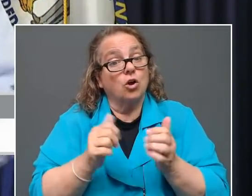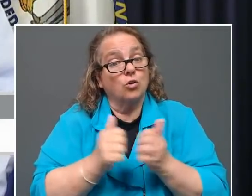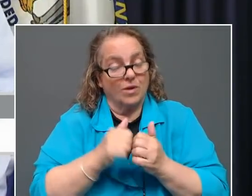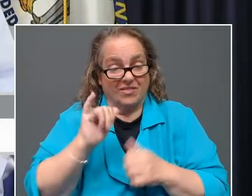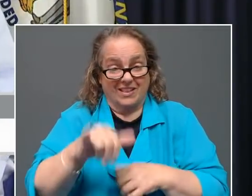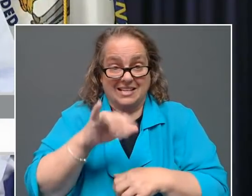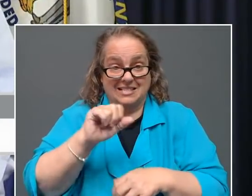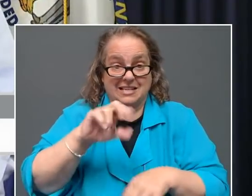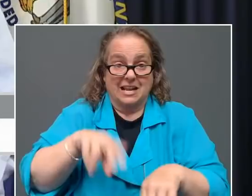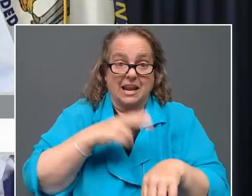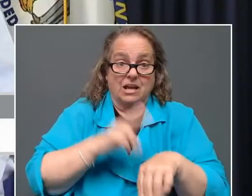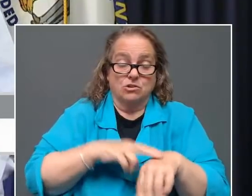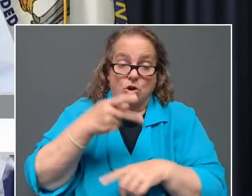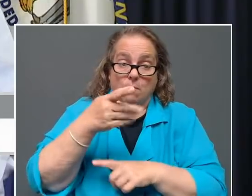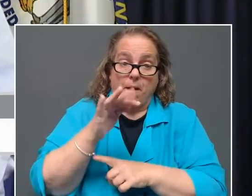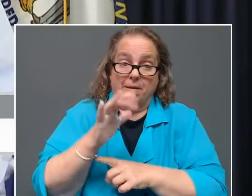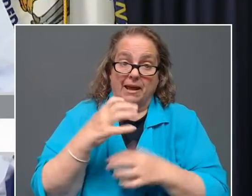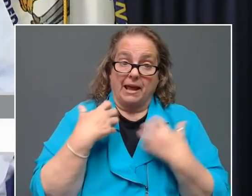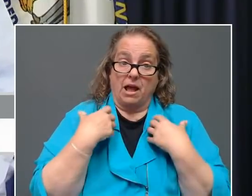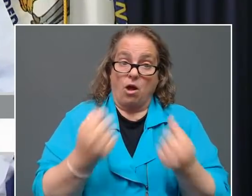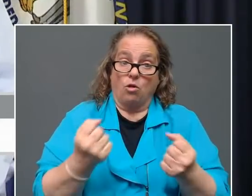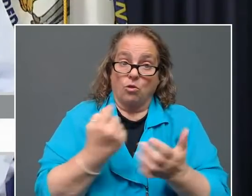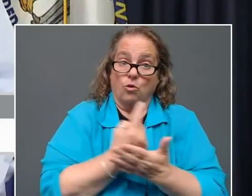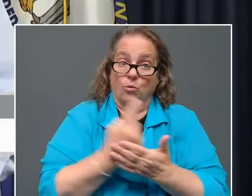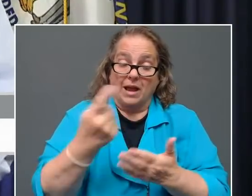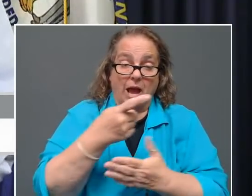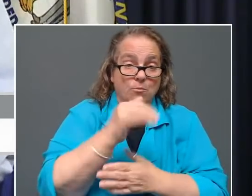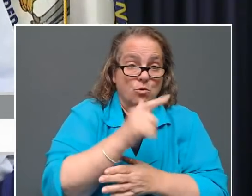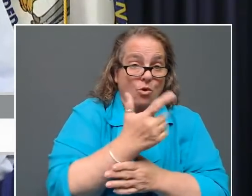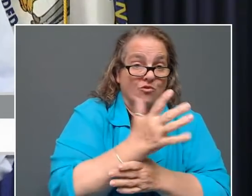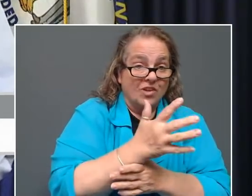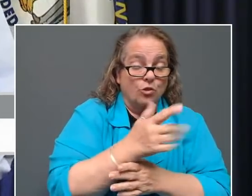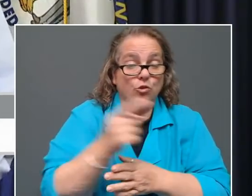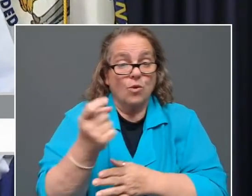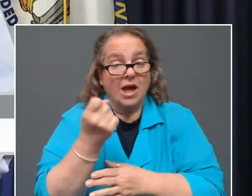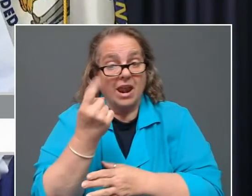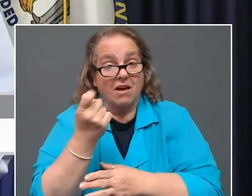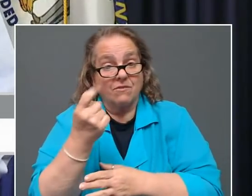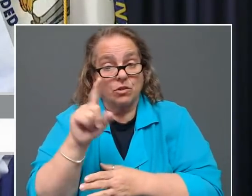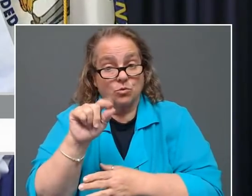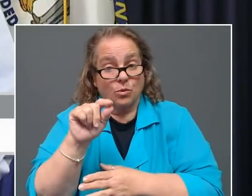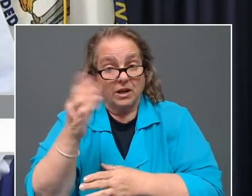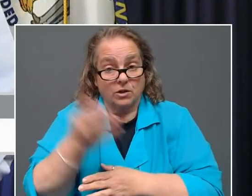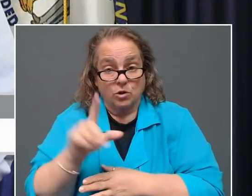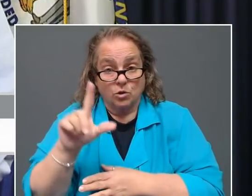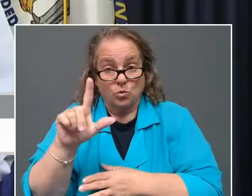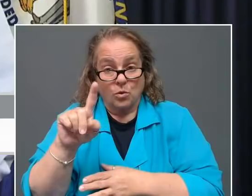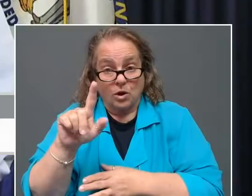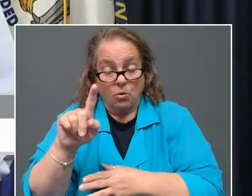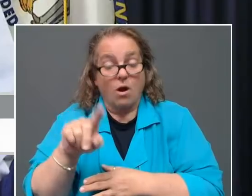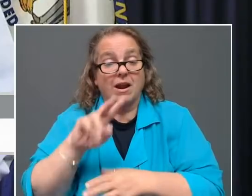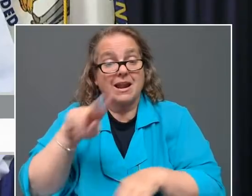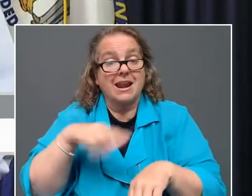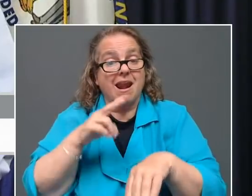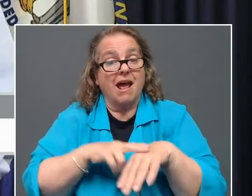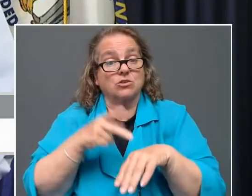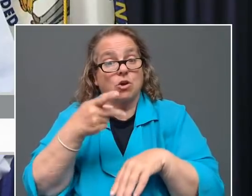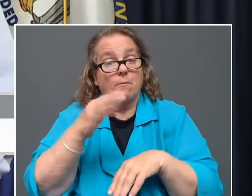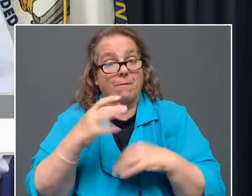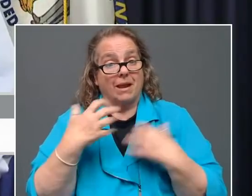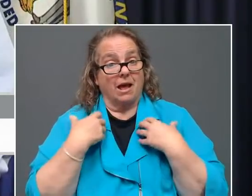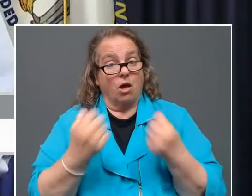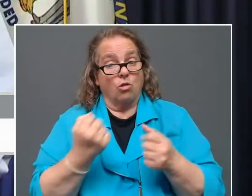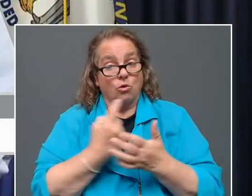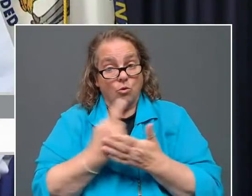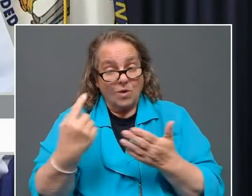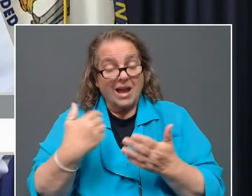Health Week, April 5th through 11th, 2021. 2021 National Public Health Week has a theme.